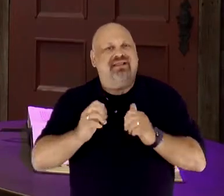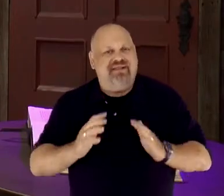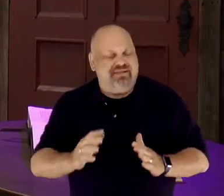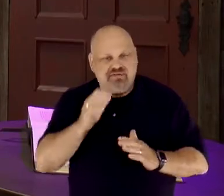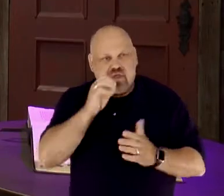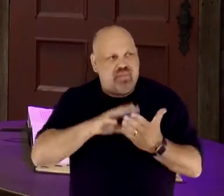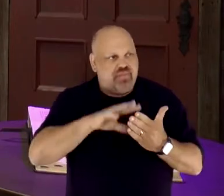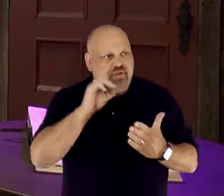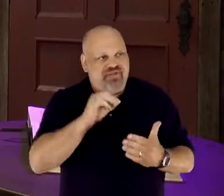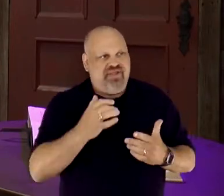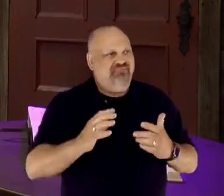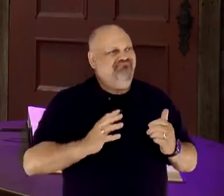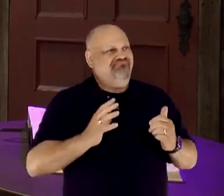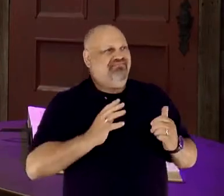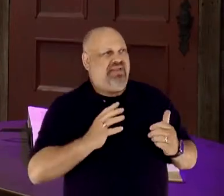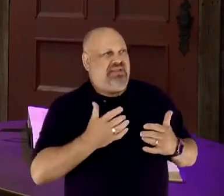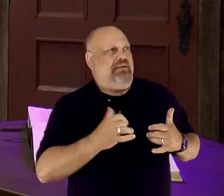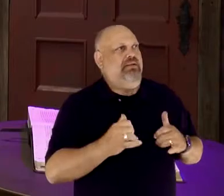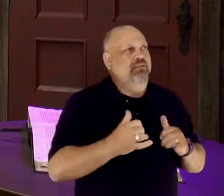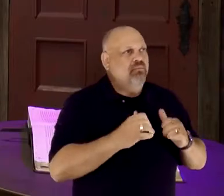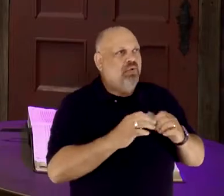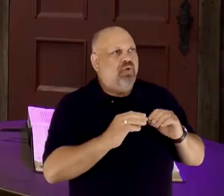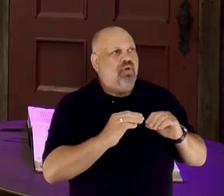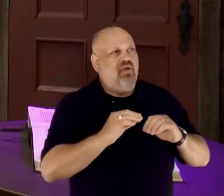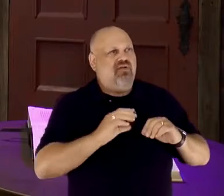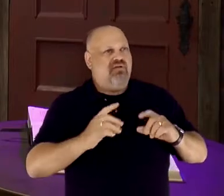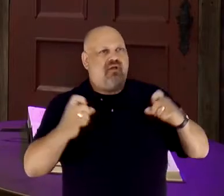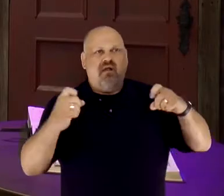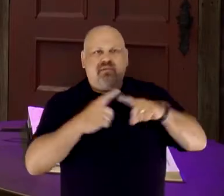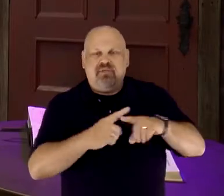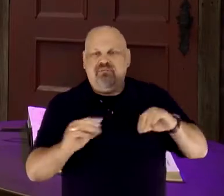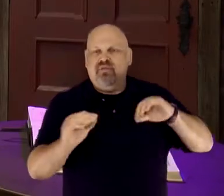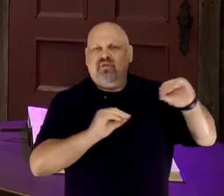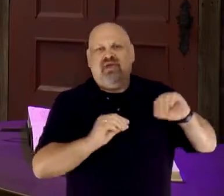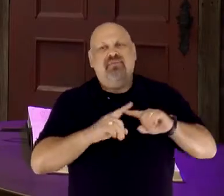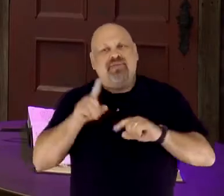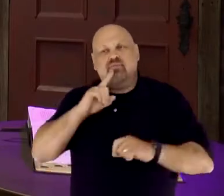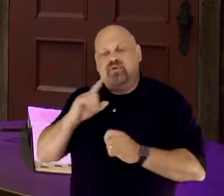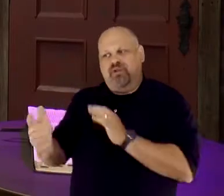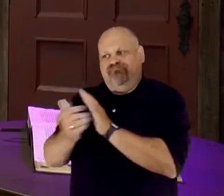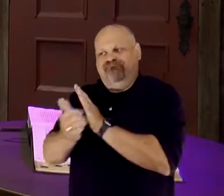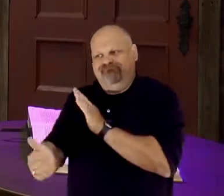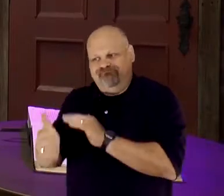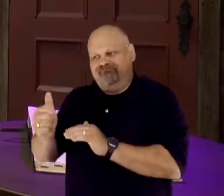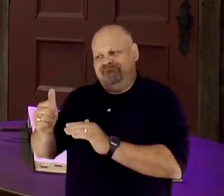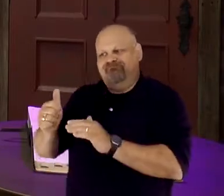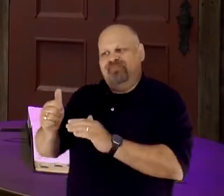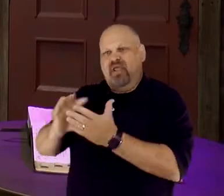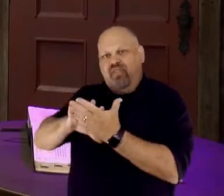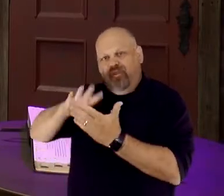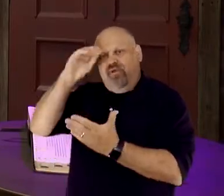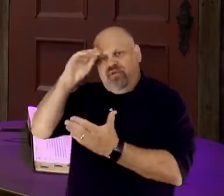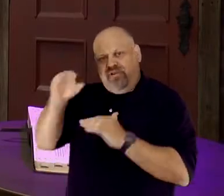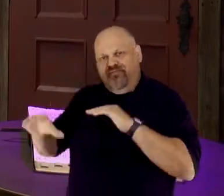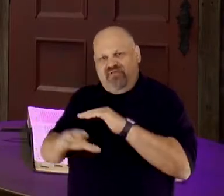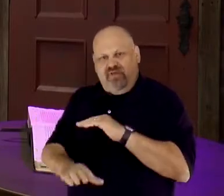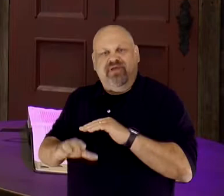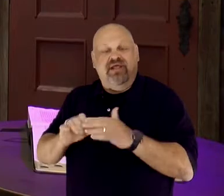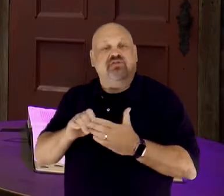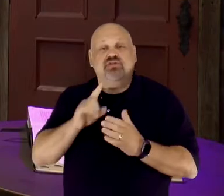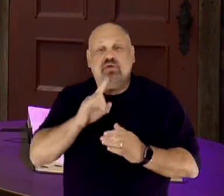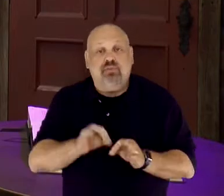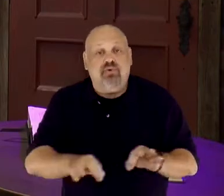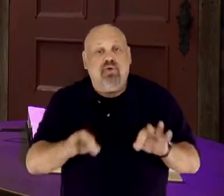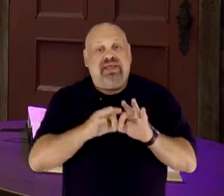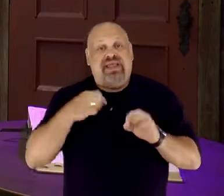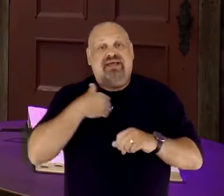athletes don't just learn the trick plays and the really complicated maneuvers, but they really master the fundamentals. And that's so important